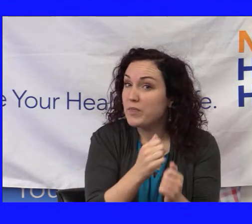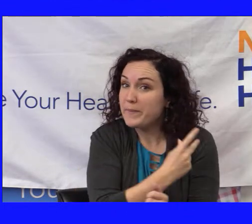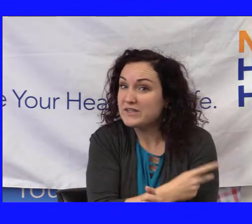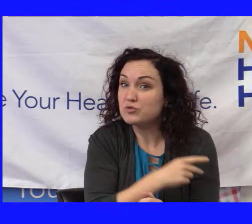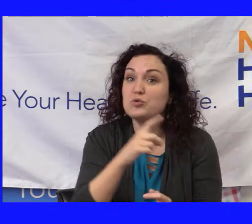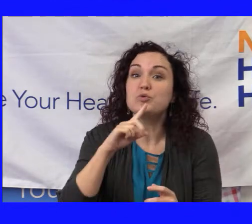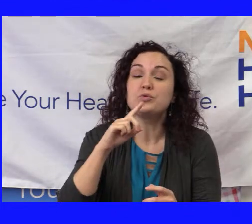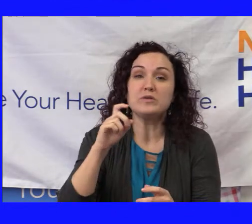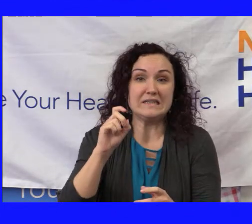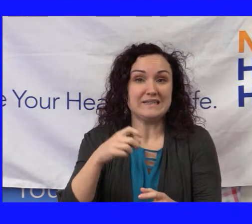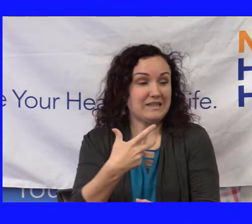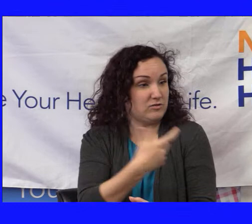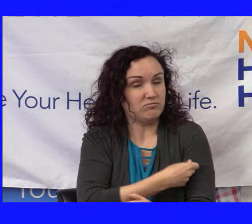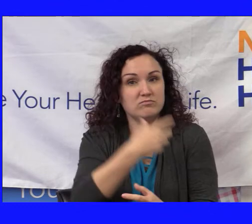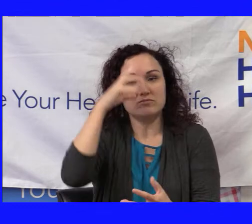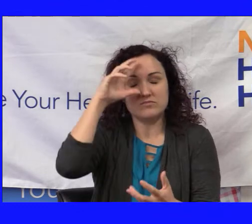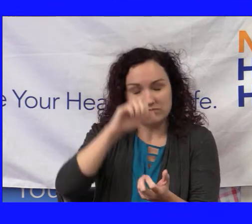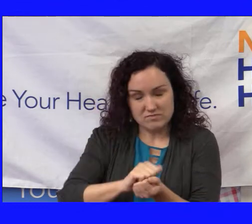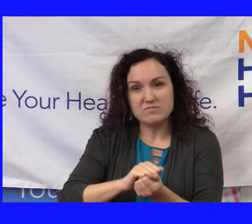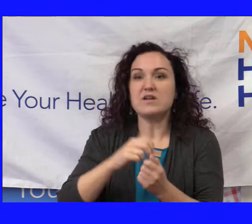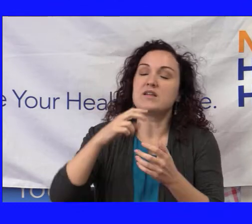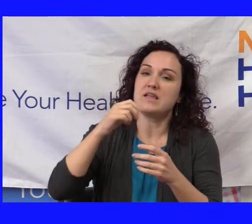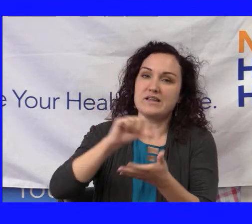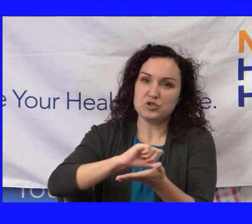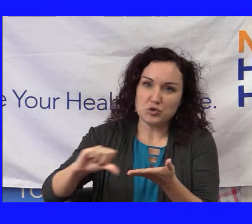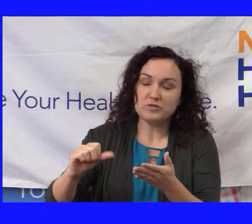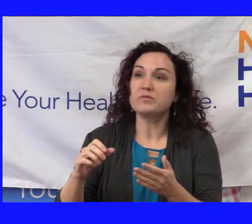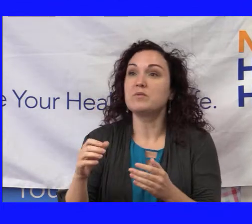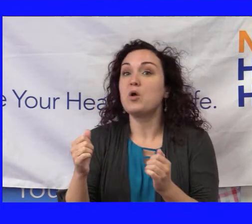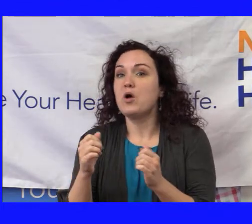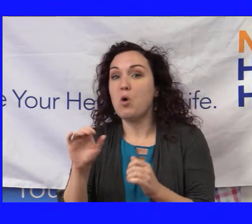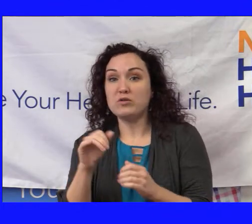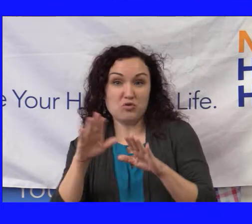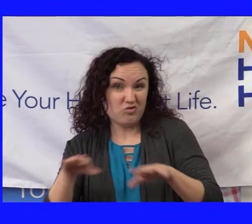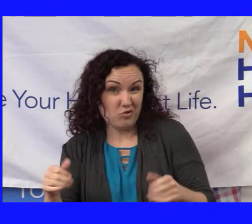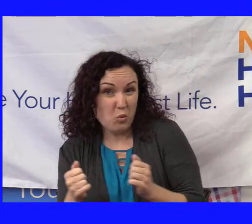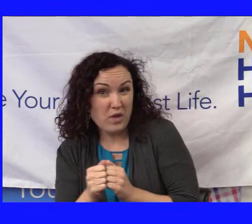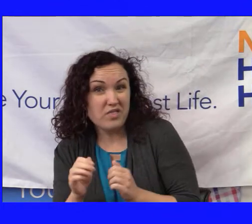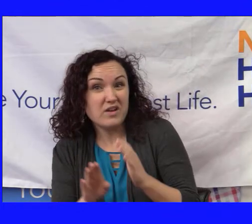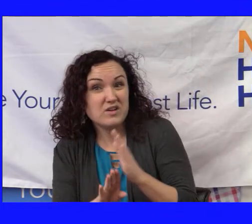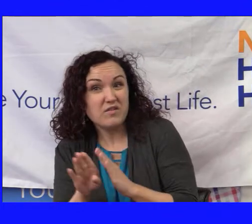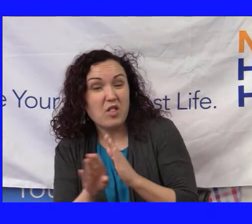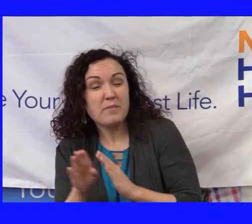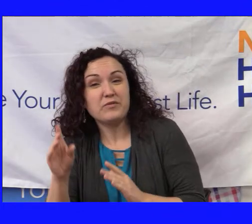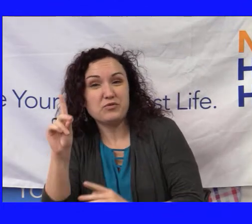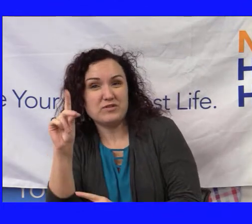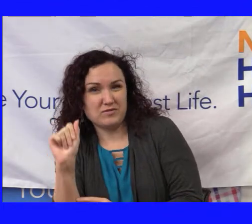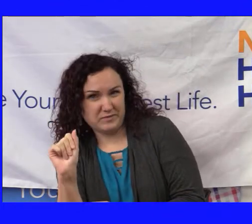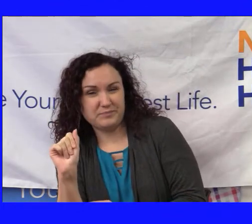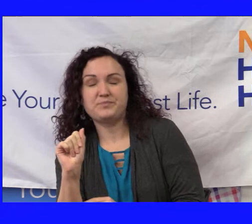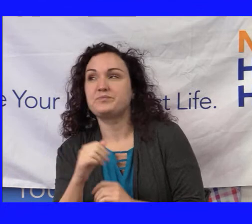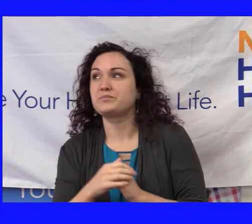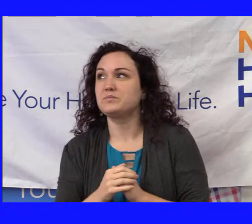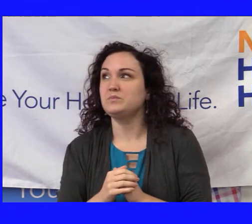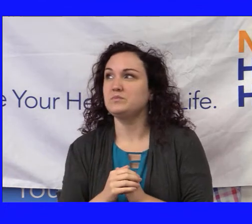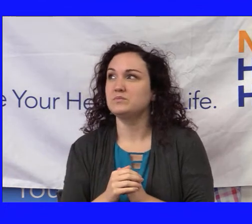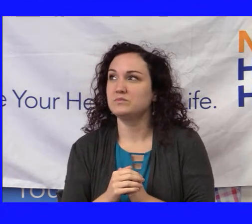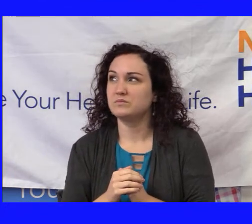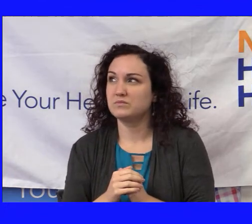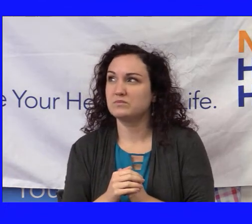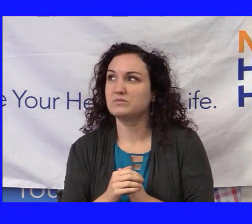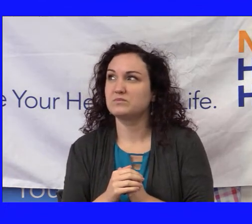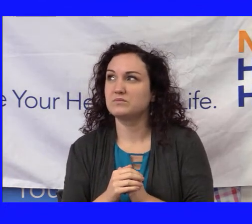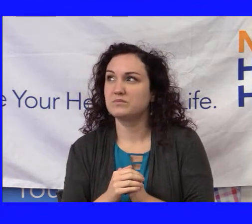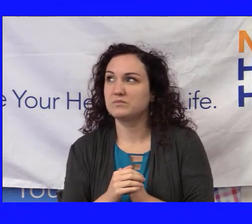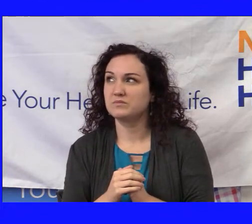sedation. That includes children as well as those with developmental disabilities. In addition to the operatories and the ambulatory surgery areas in our